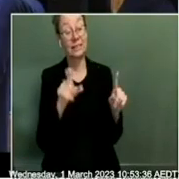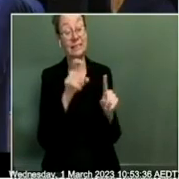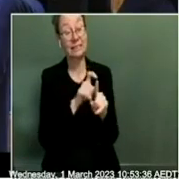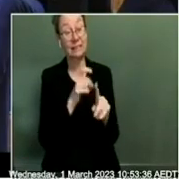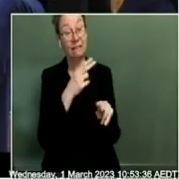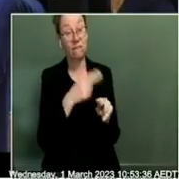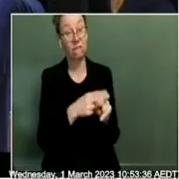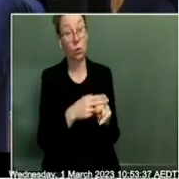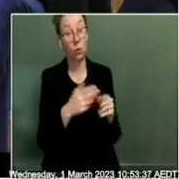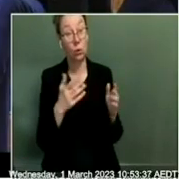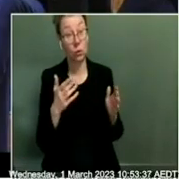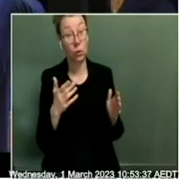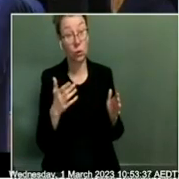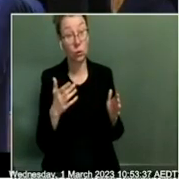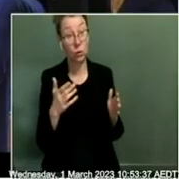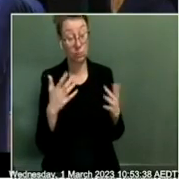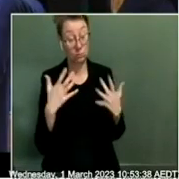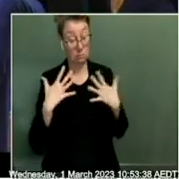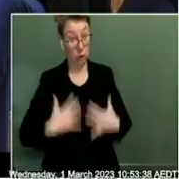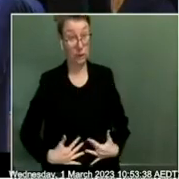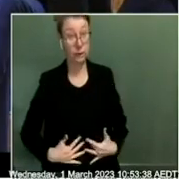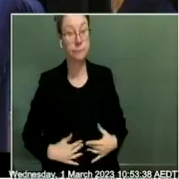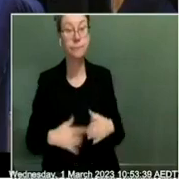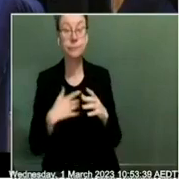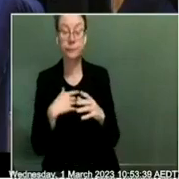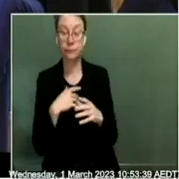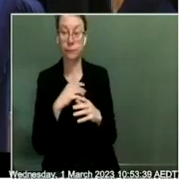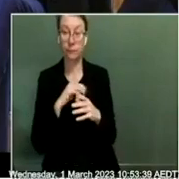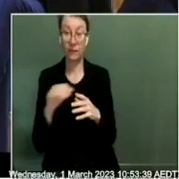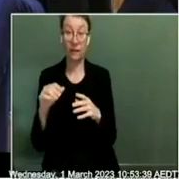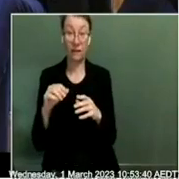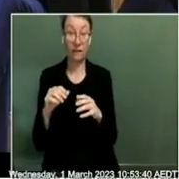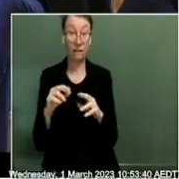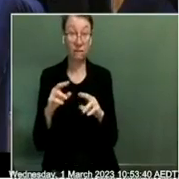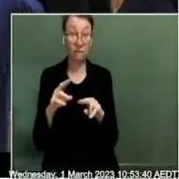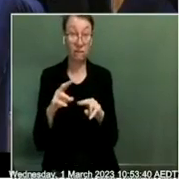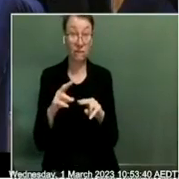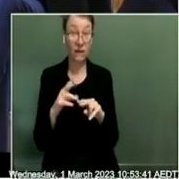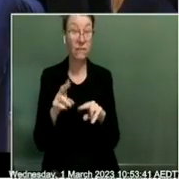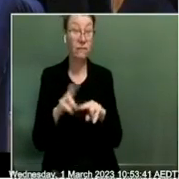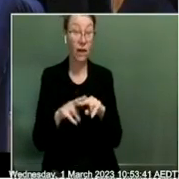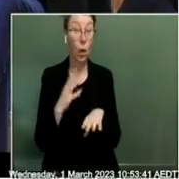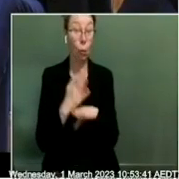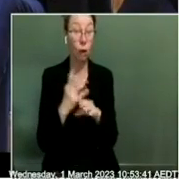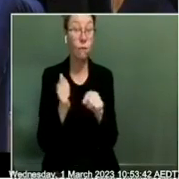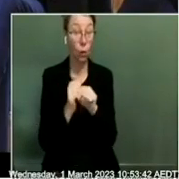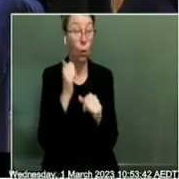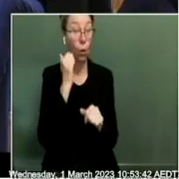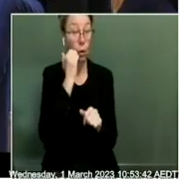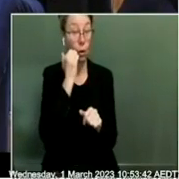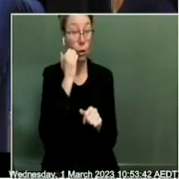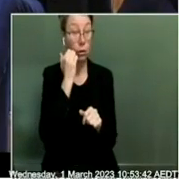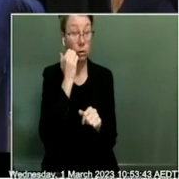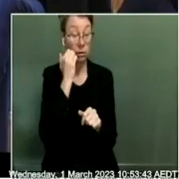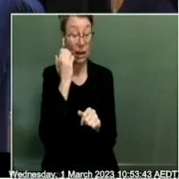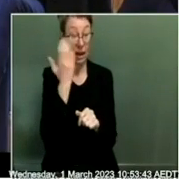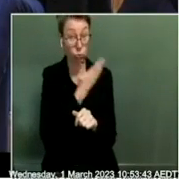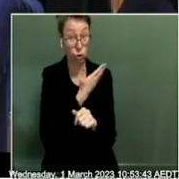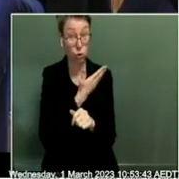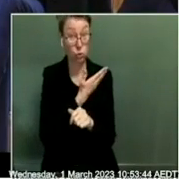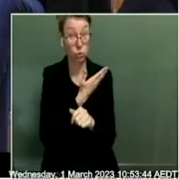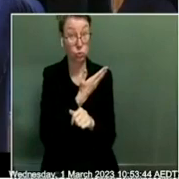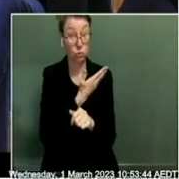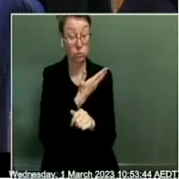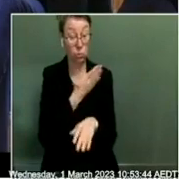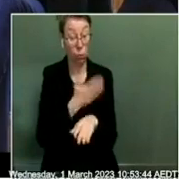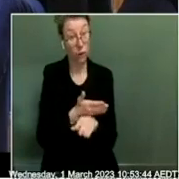Was an undertaker. Glen Peters, yeah, mm-hmm. So Victorian Aboriginal funeral yeah. service, yeah, and he always, you know, he done